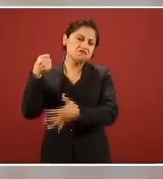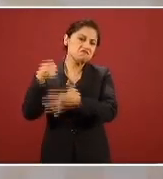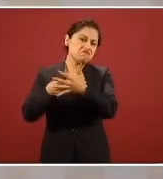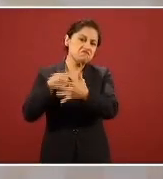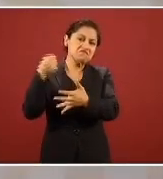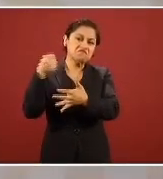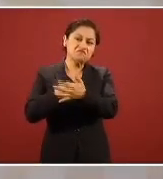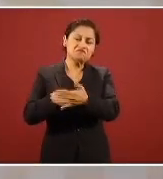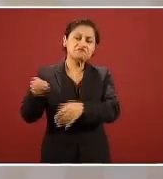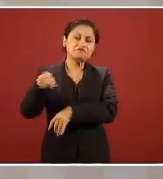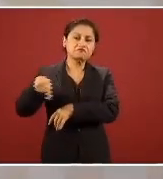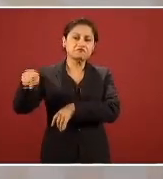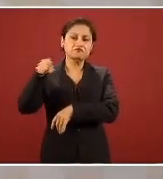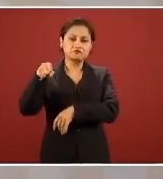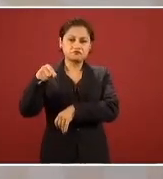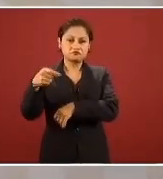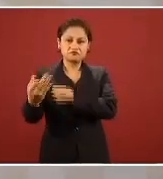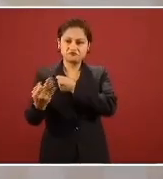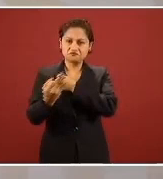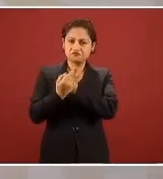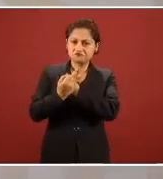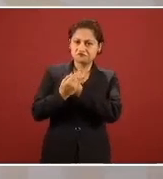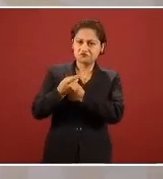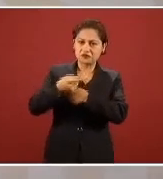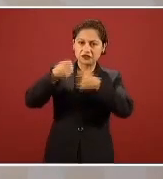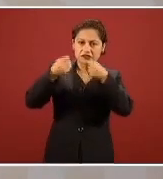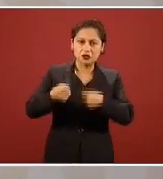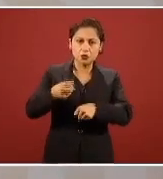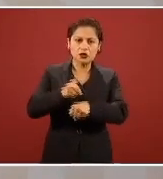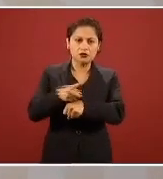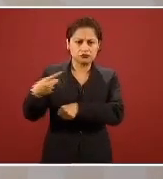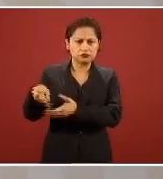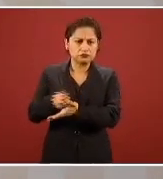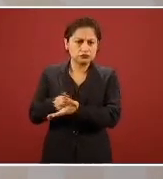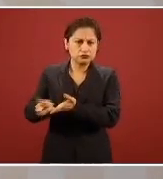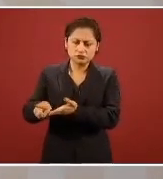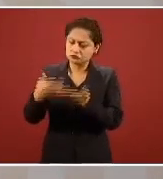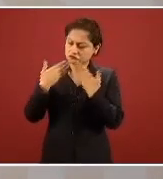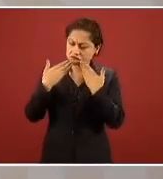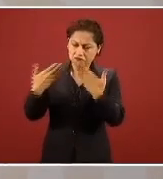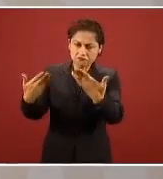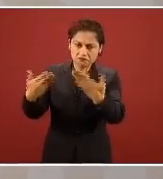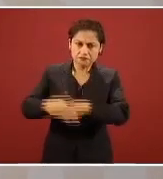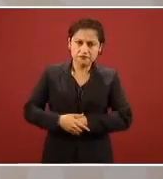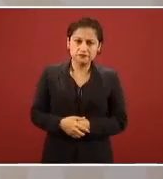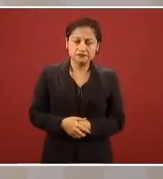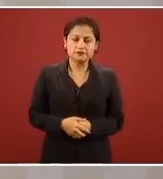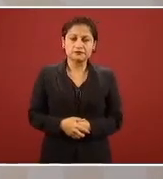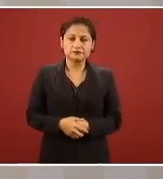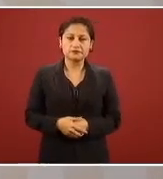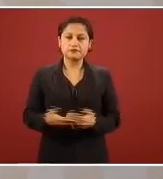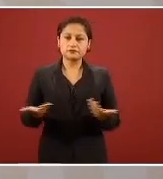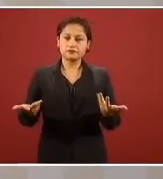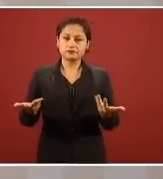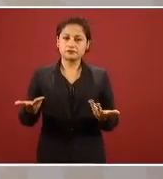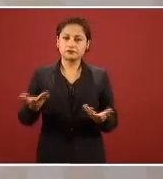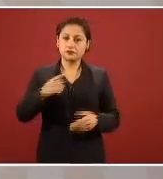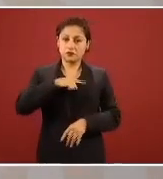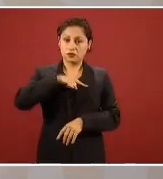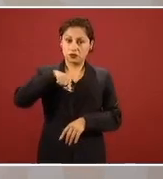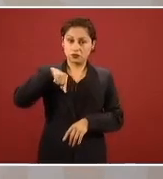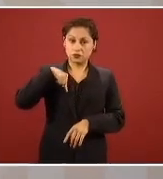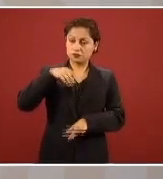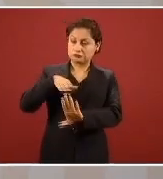right to security, to safety. No es nuestro propósito it ofender a nadie. It is not our purpose